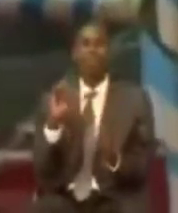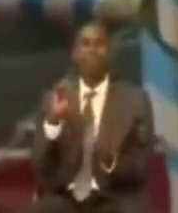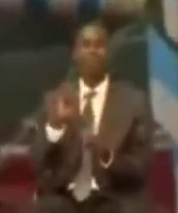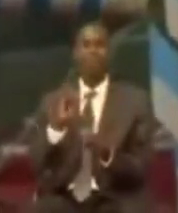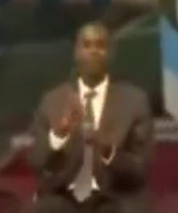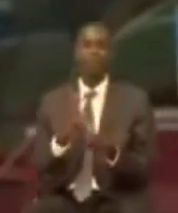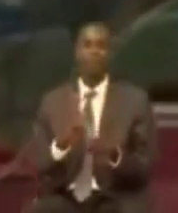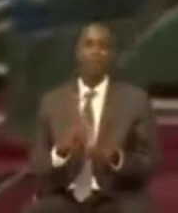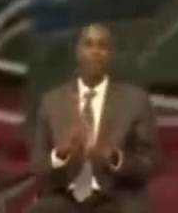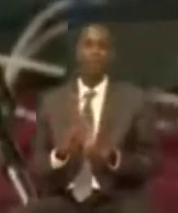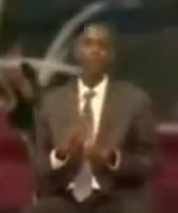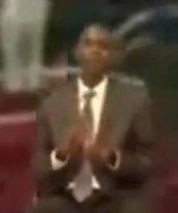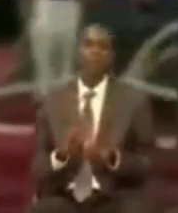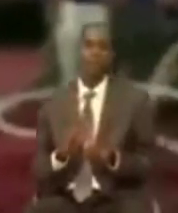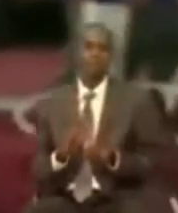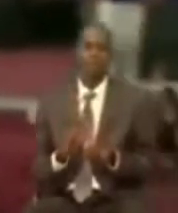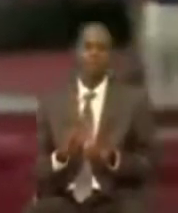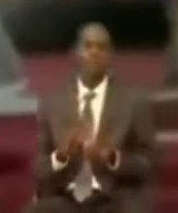more.